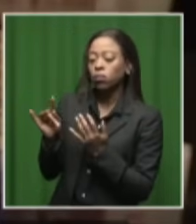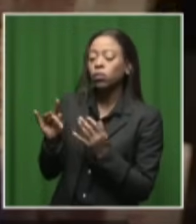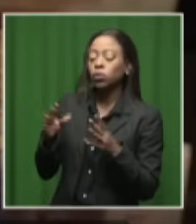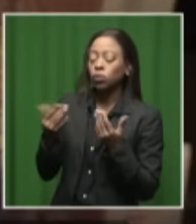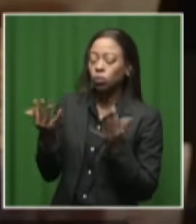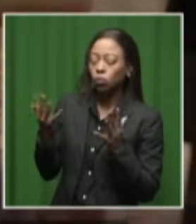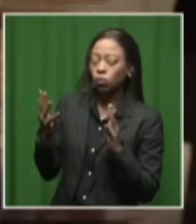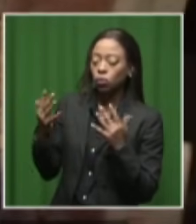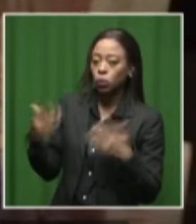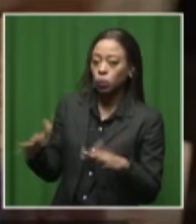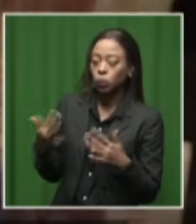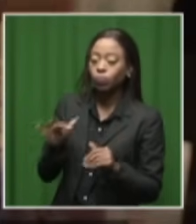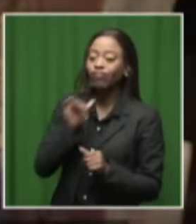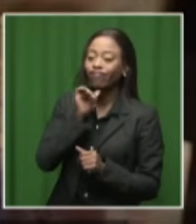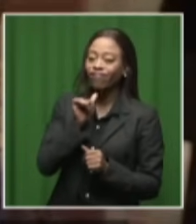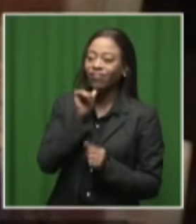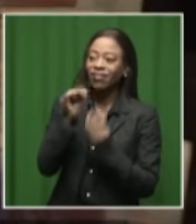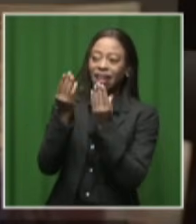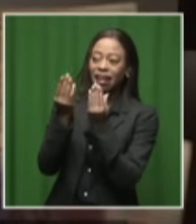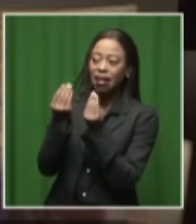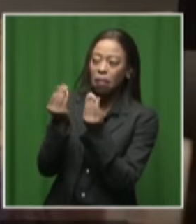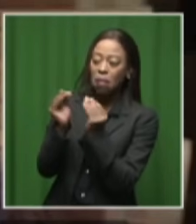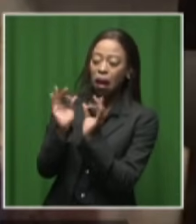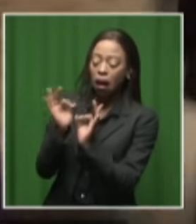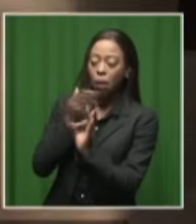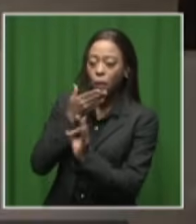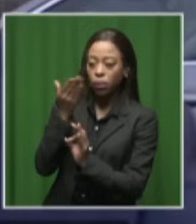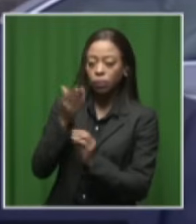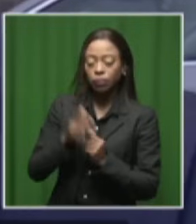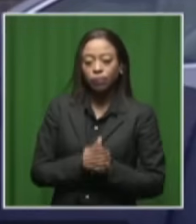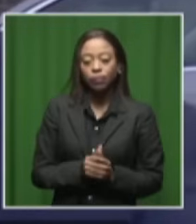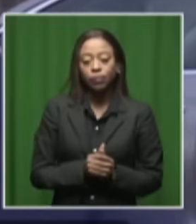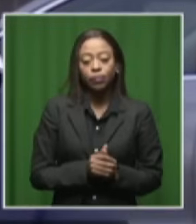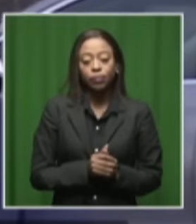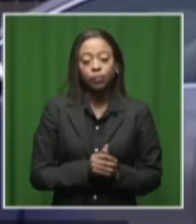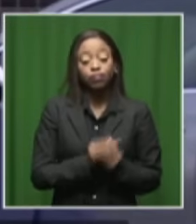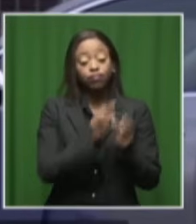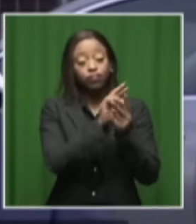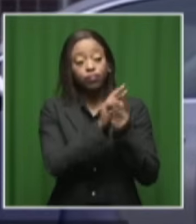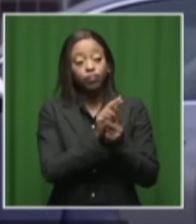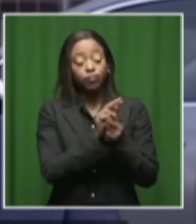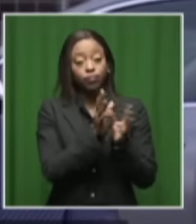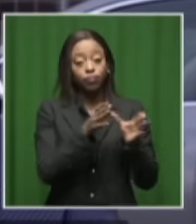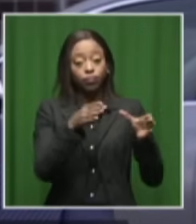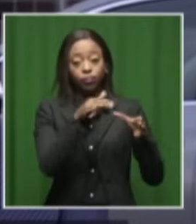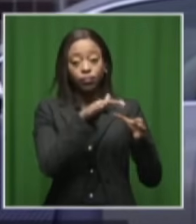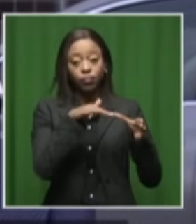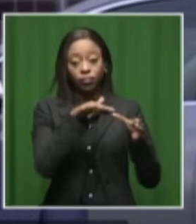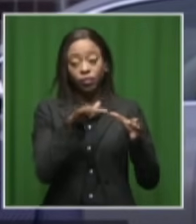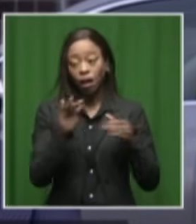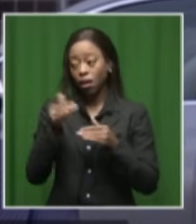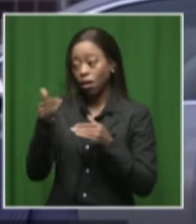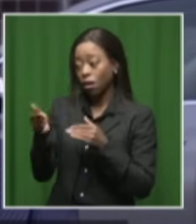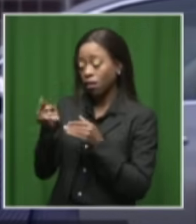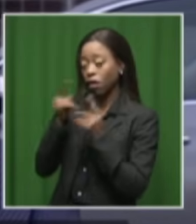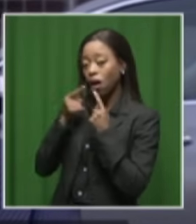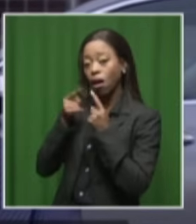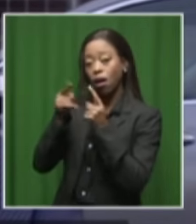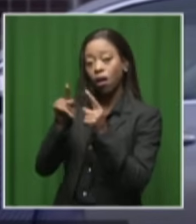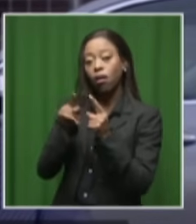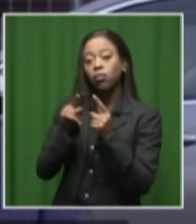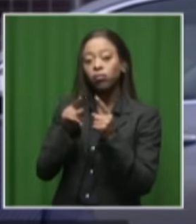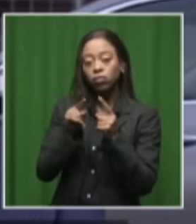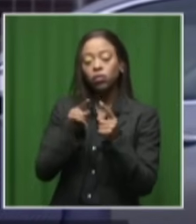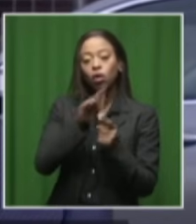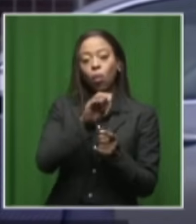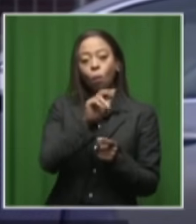market despite the devastating numbers announced. The bond market has actually, in the immediate aftermath of the announcement, the bond market has